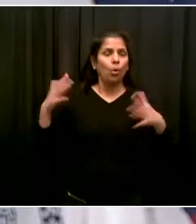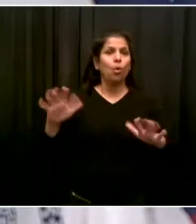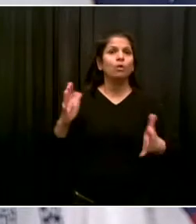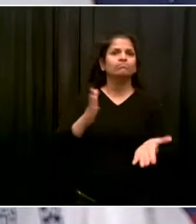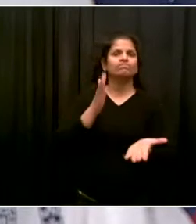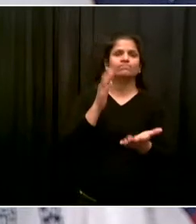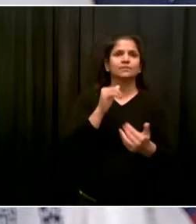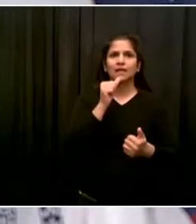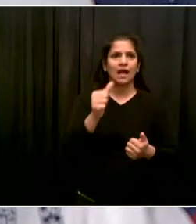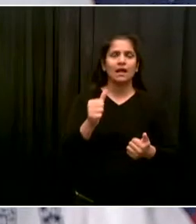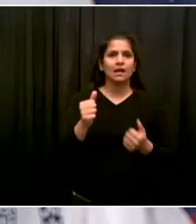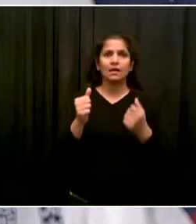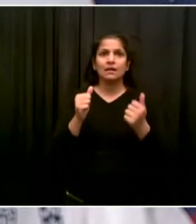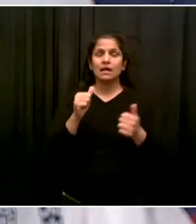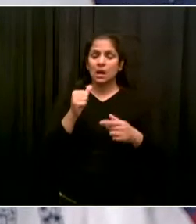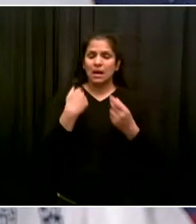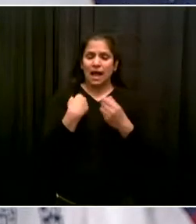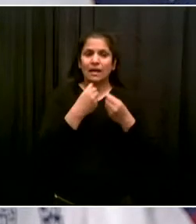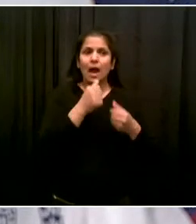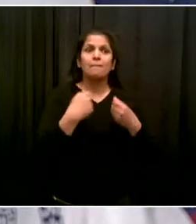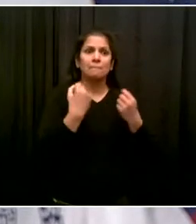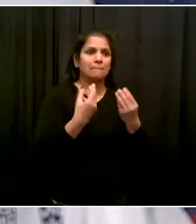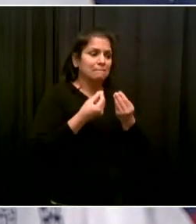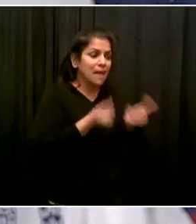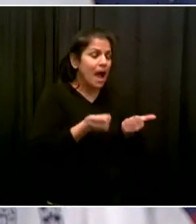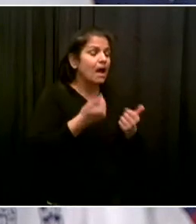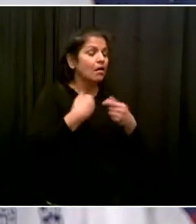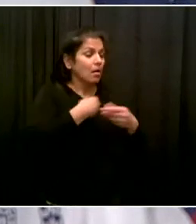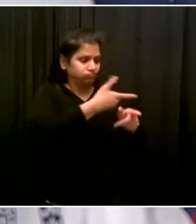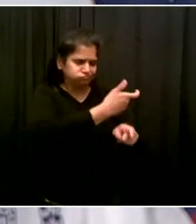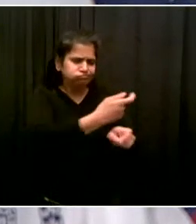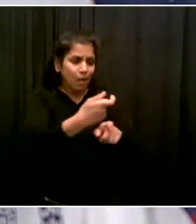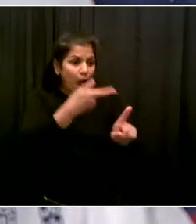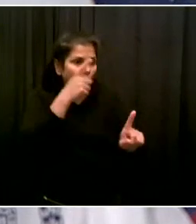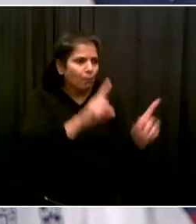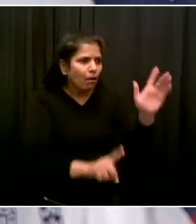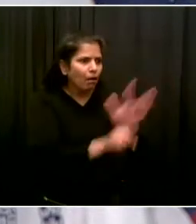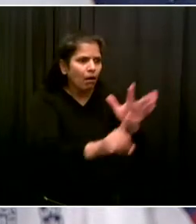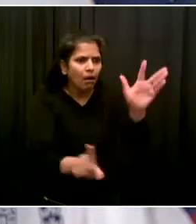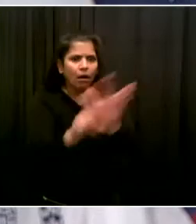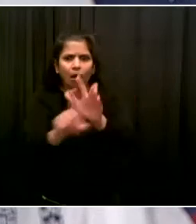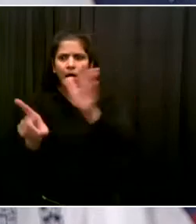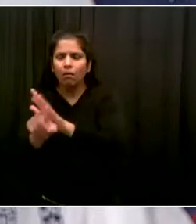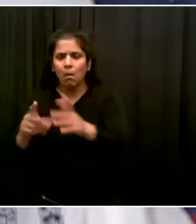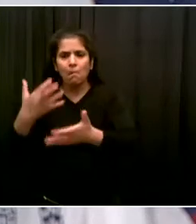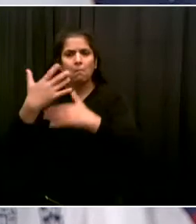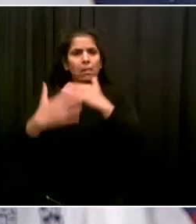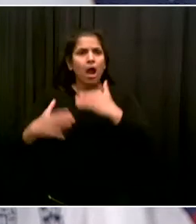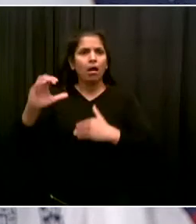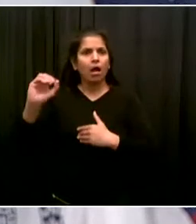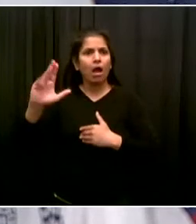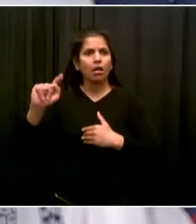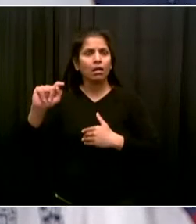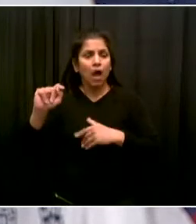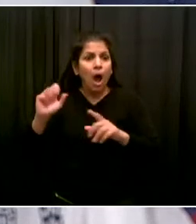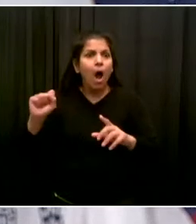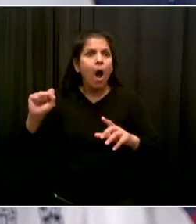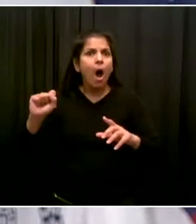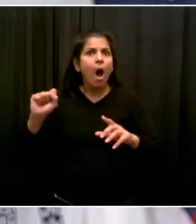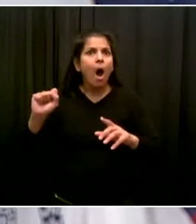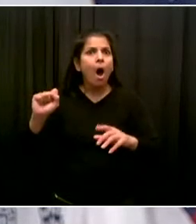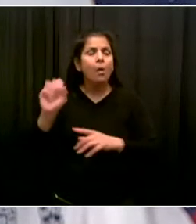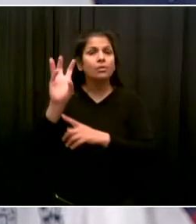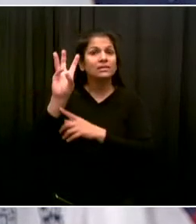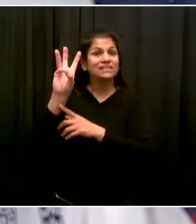of caution, the federal authorities are calling for a pause, for a full investigation to be done. I want to give you the facts